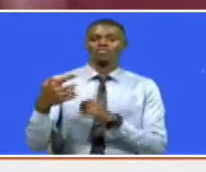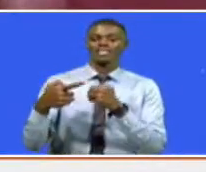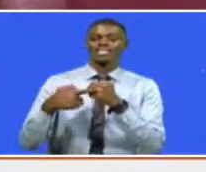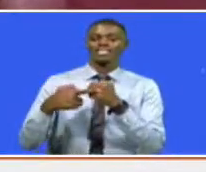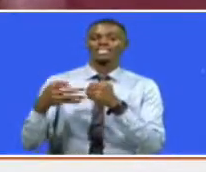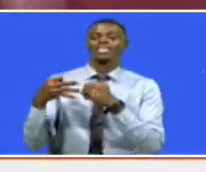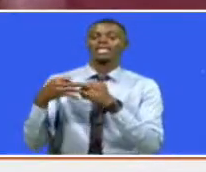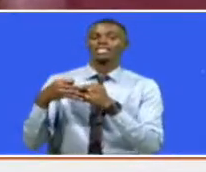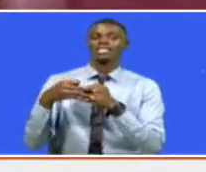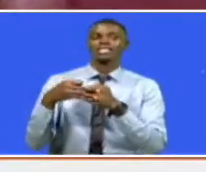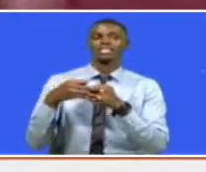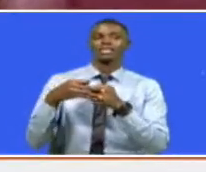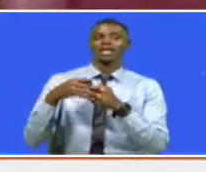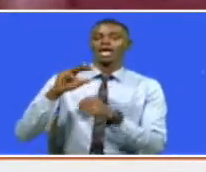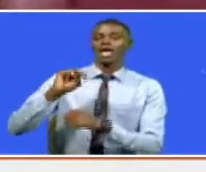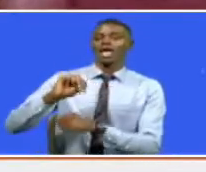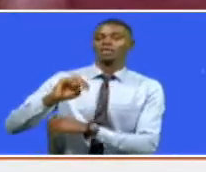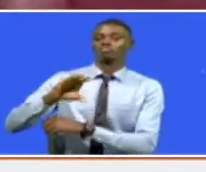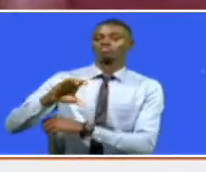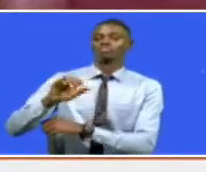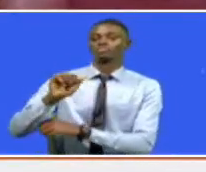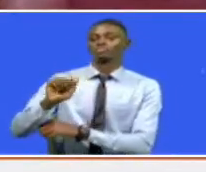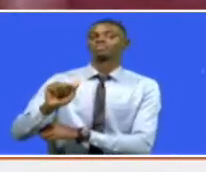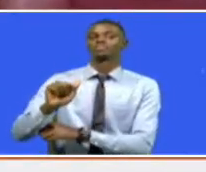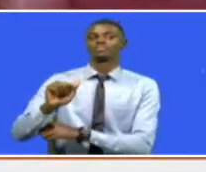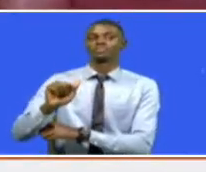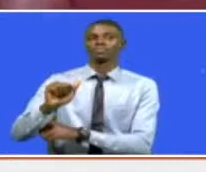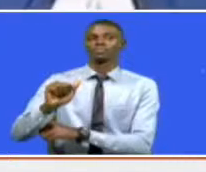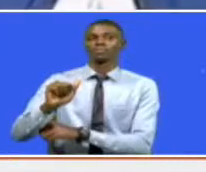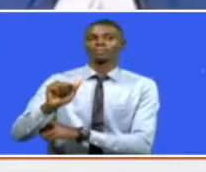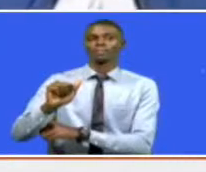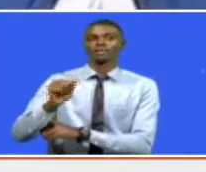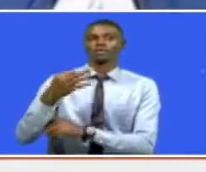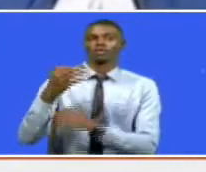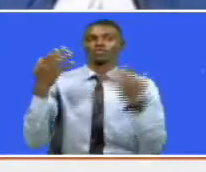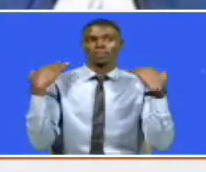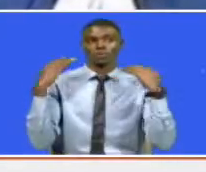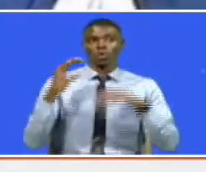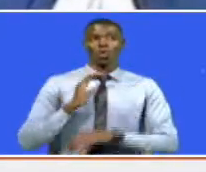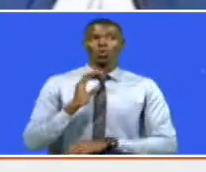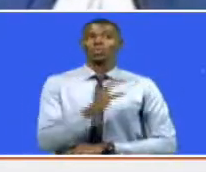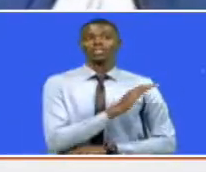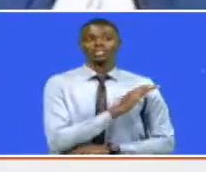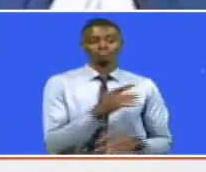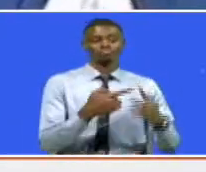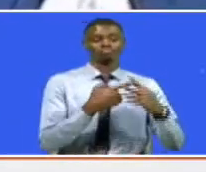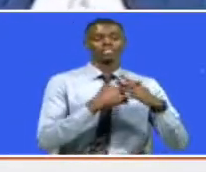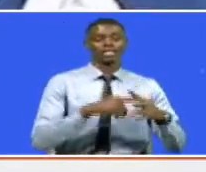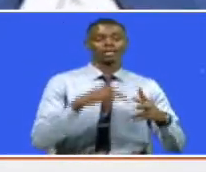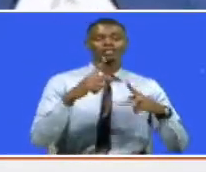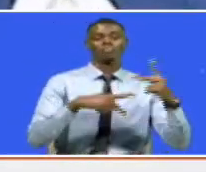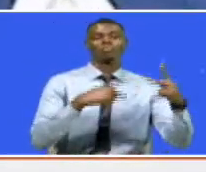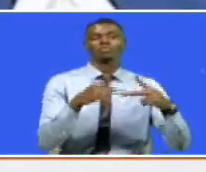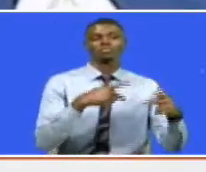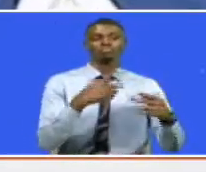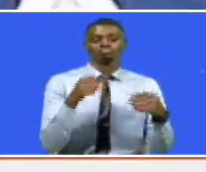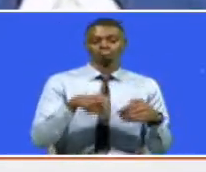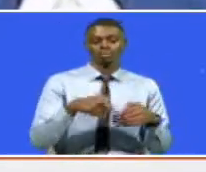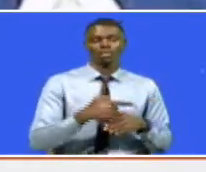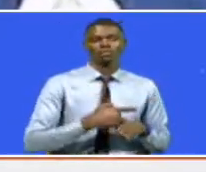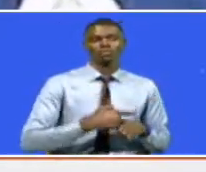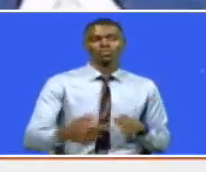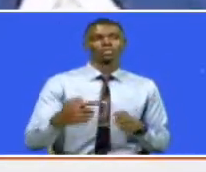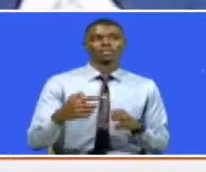68 members of County Assembly of Meru. The committee is set to start the proceedings this week.